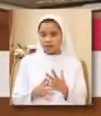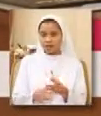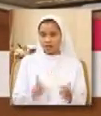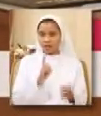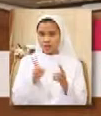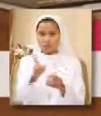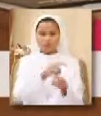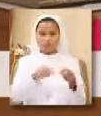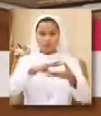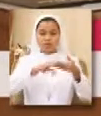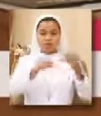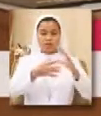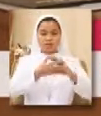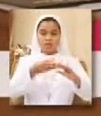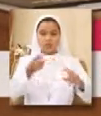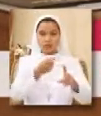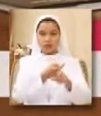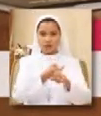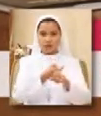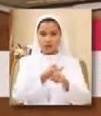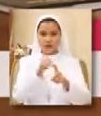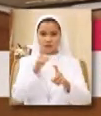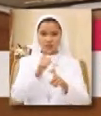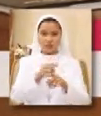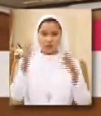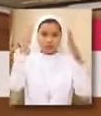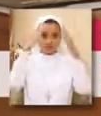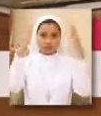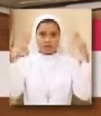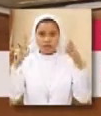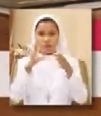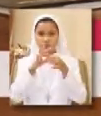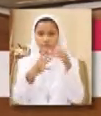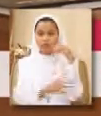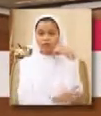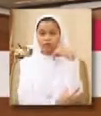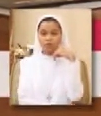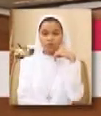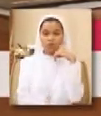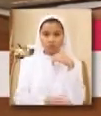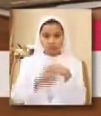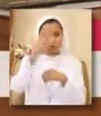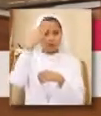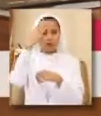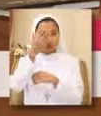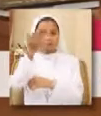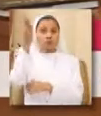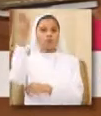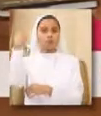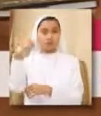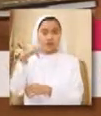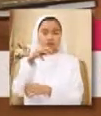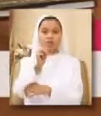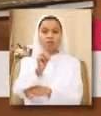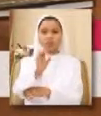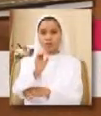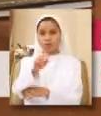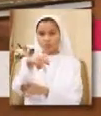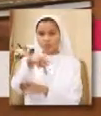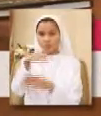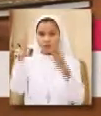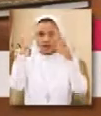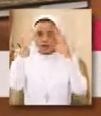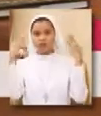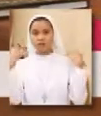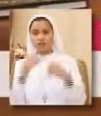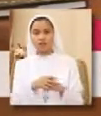Nakaka-inspirar po ang sa tuyang pinag-uurulayan na istorya. Hali po sa compassionate Franciscan Sisters of the Poor, or popularly known as po